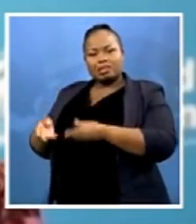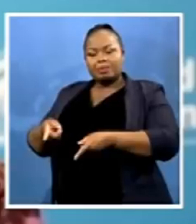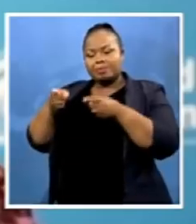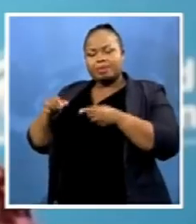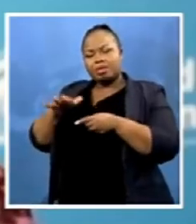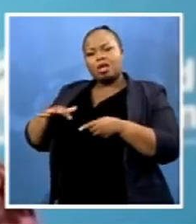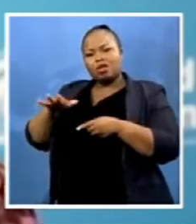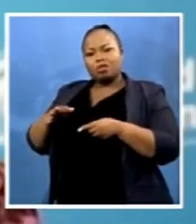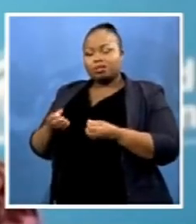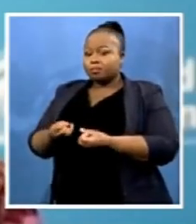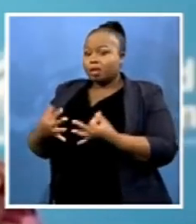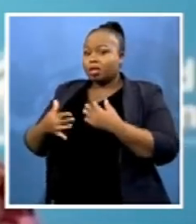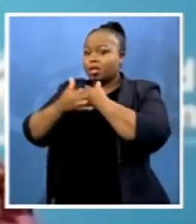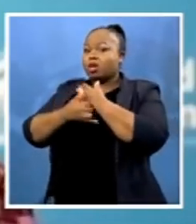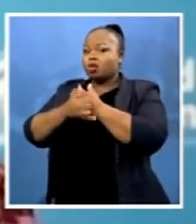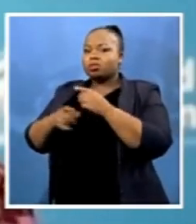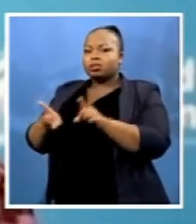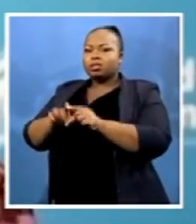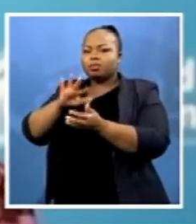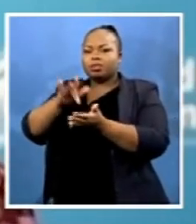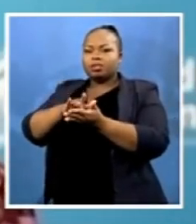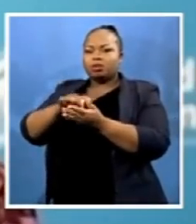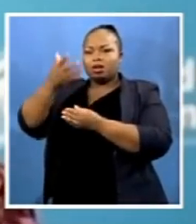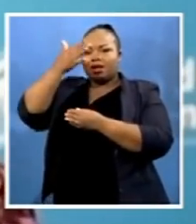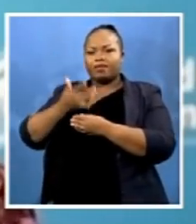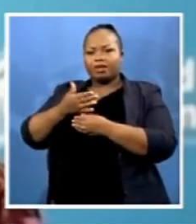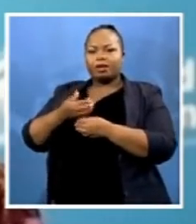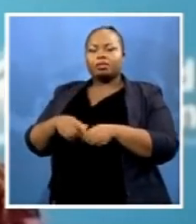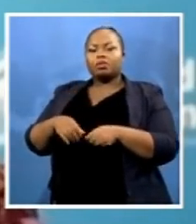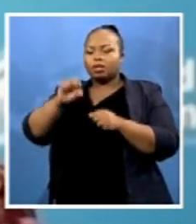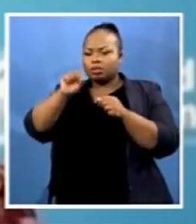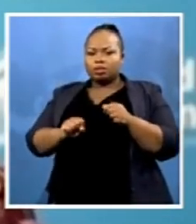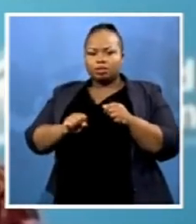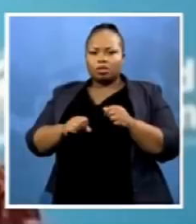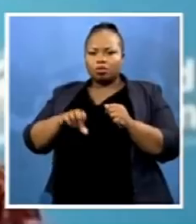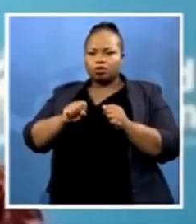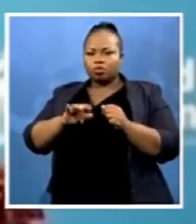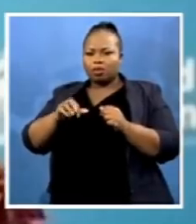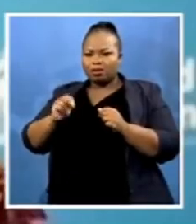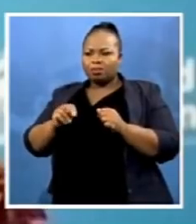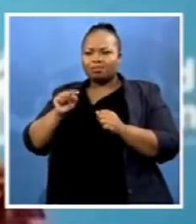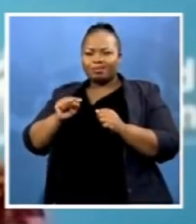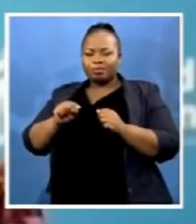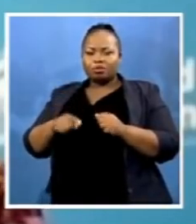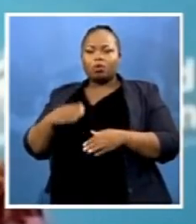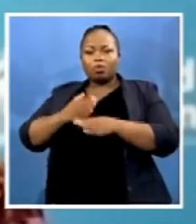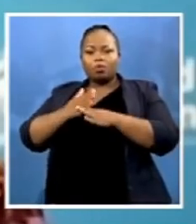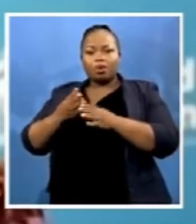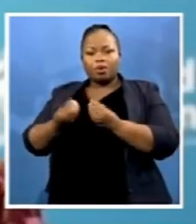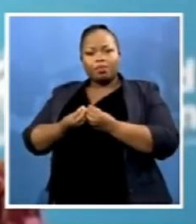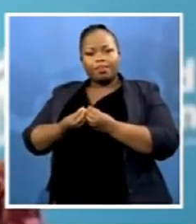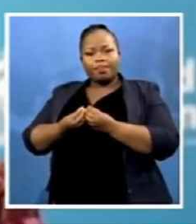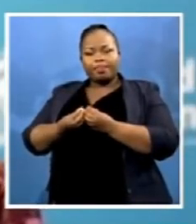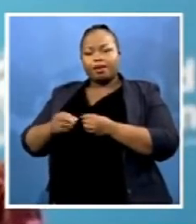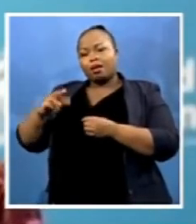Central African Republic, in South Sudan, and so on. And we are working there with the humanitarian partners as well as with the governments